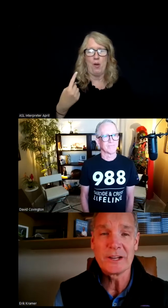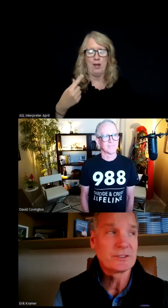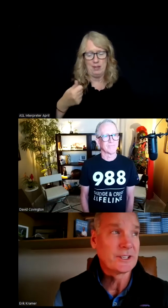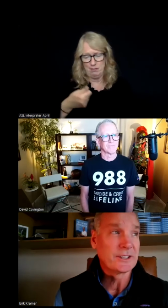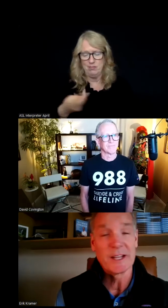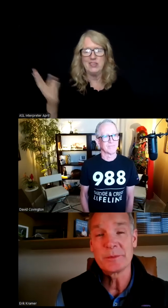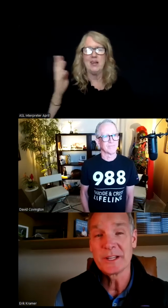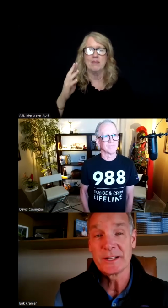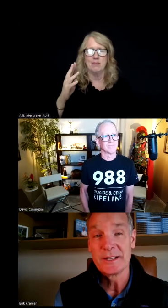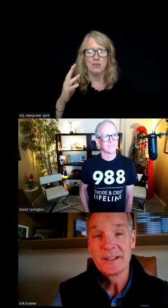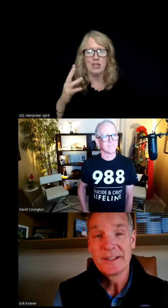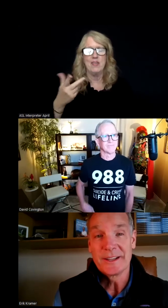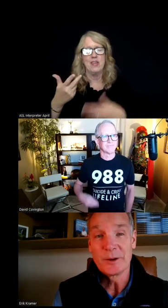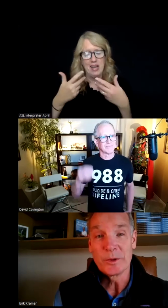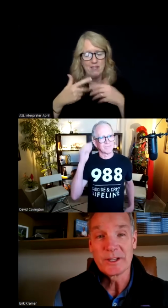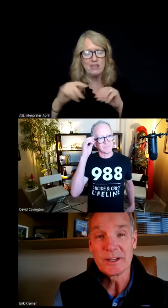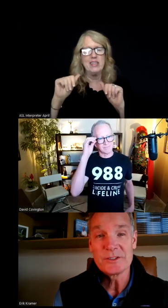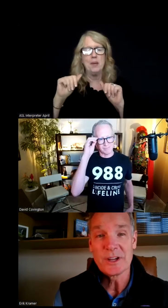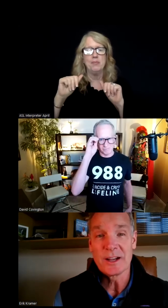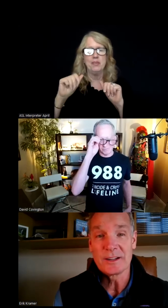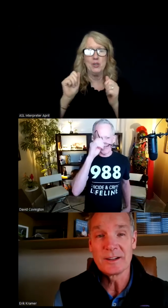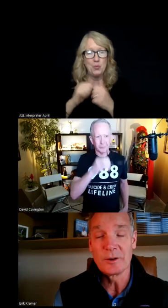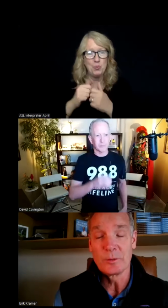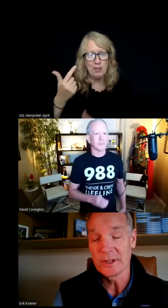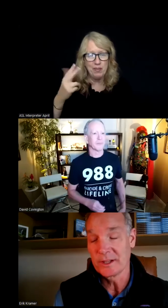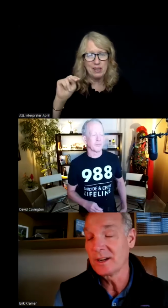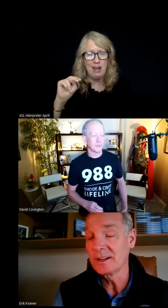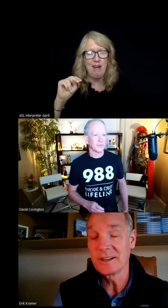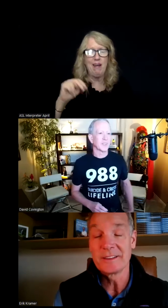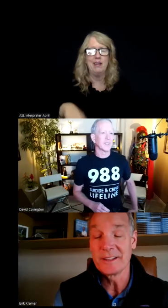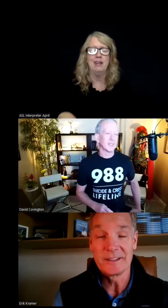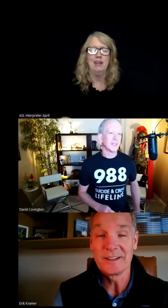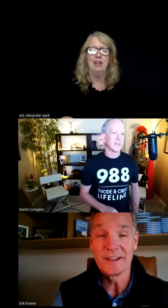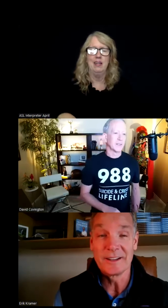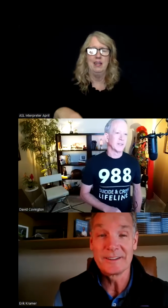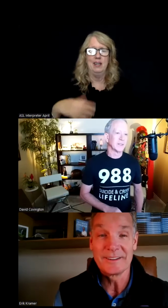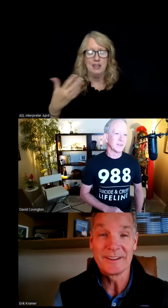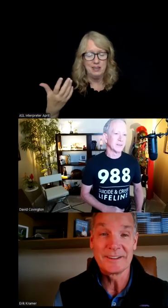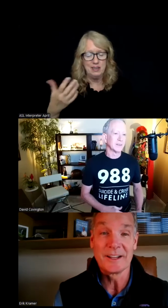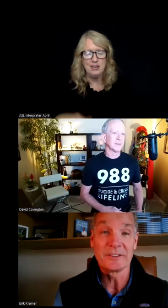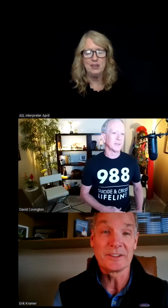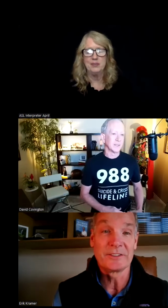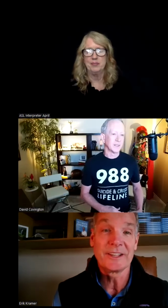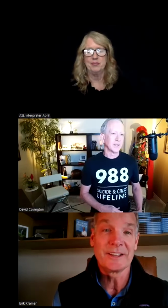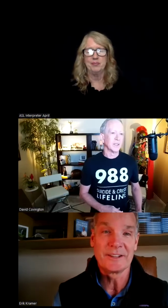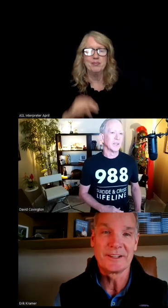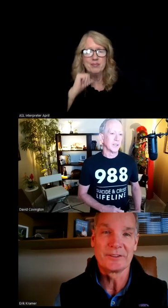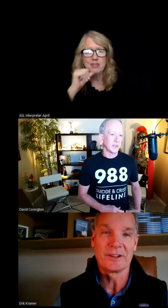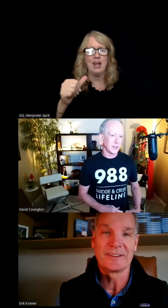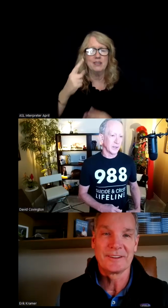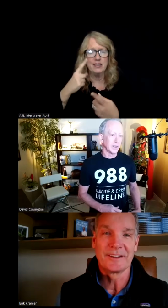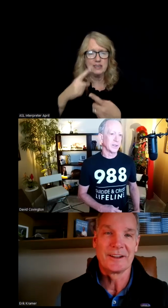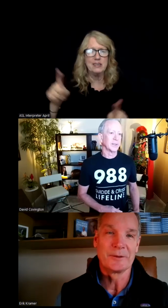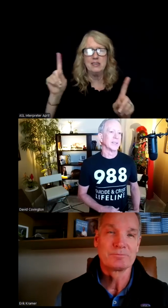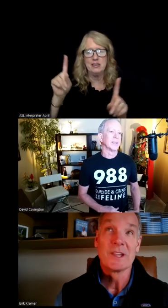who've actually attempted it with a gunshot or with a gun and then not succeeded is